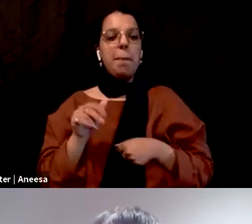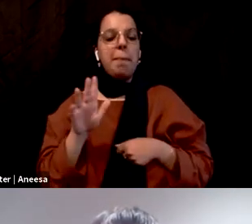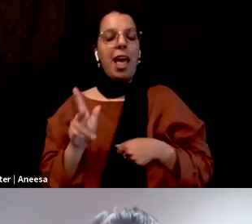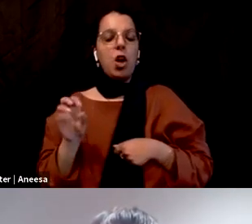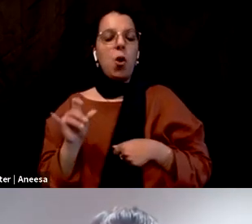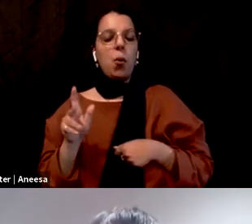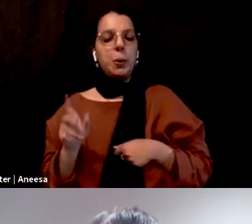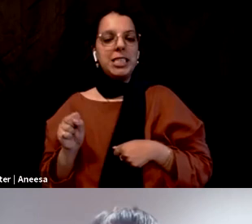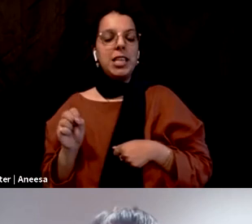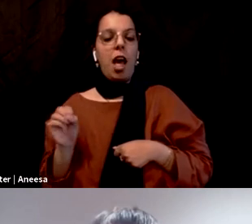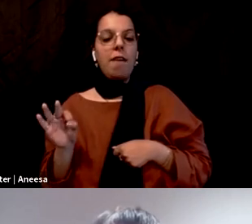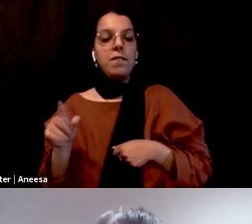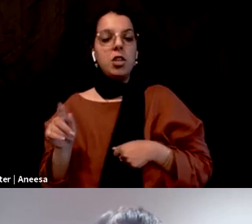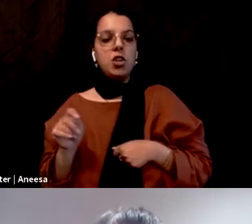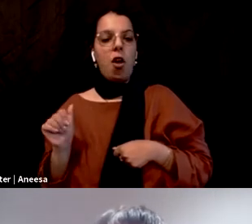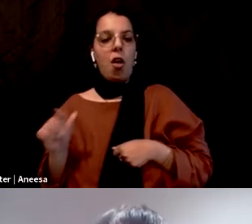for those who